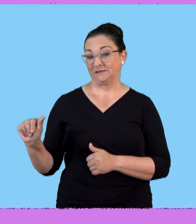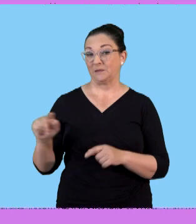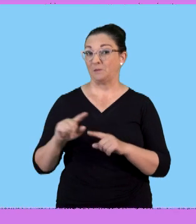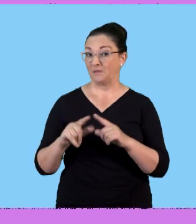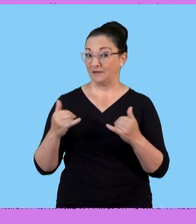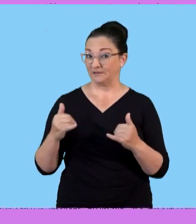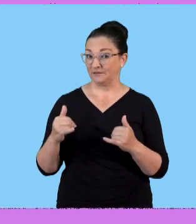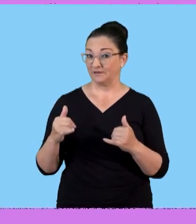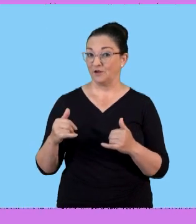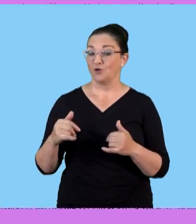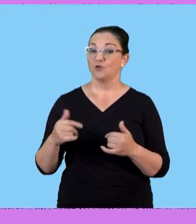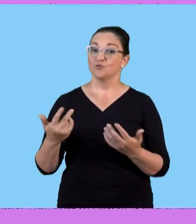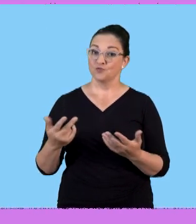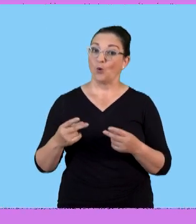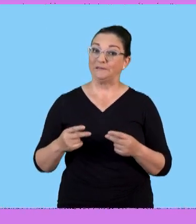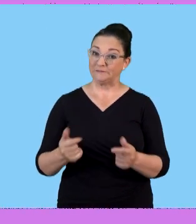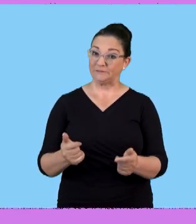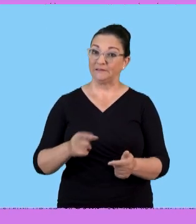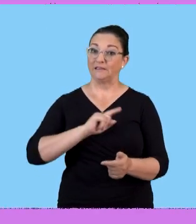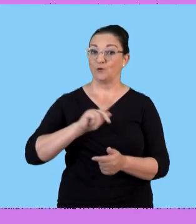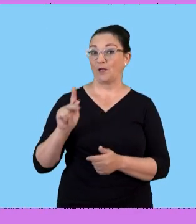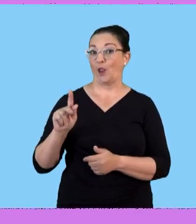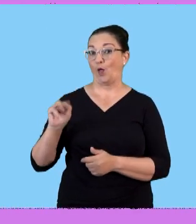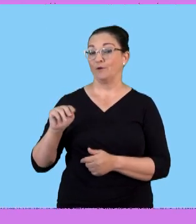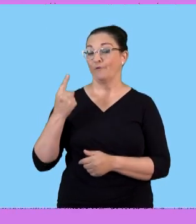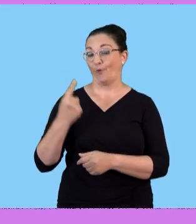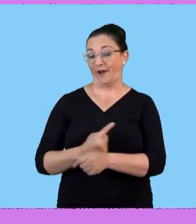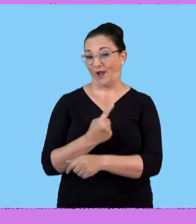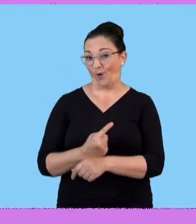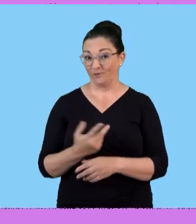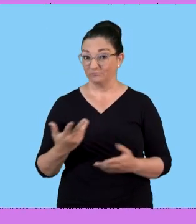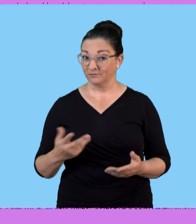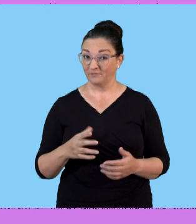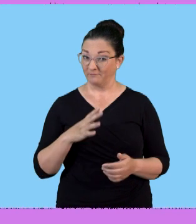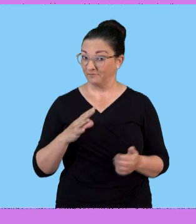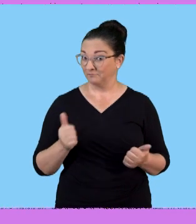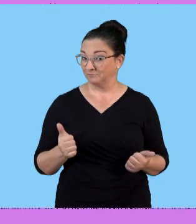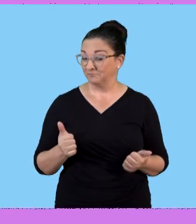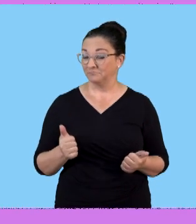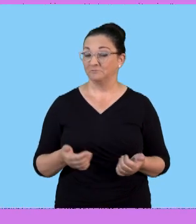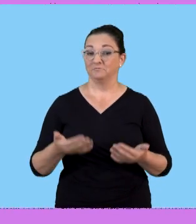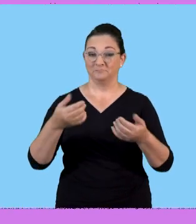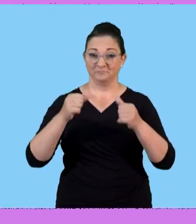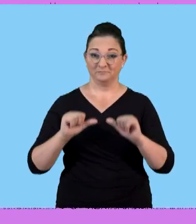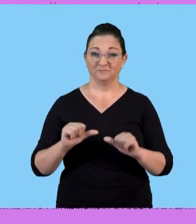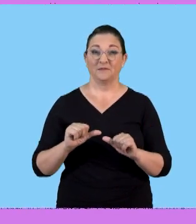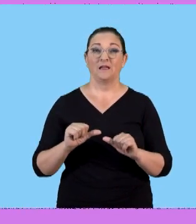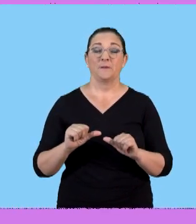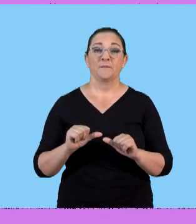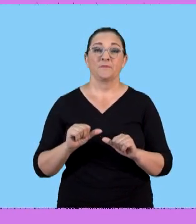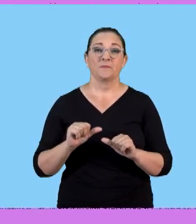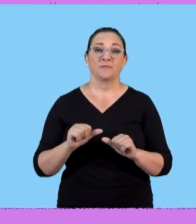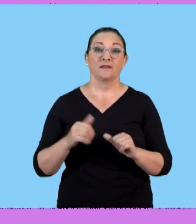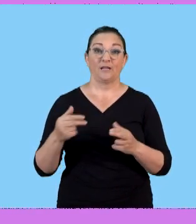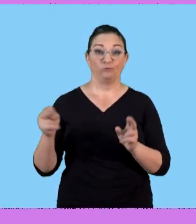110,1714,286. And remember, we are calculating speed, so I say that's kilometers per hour. Are we still fine? So now we'll move to the last part